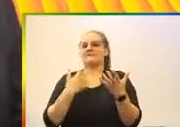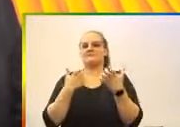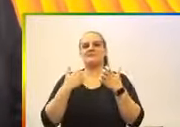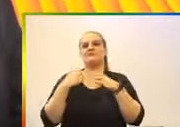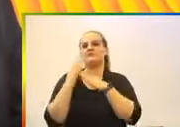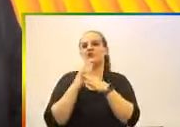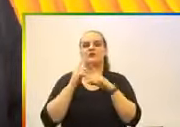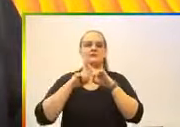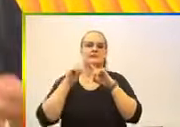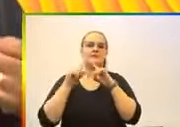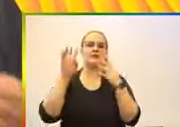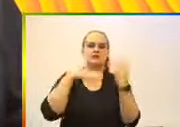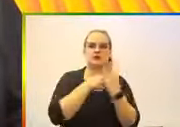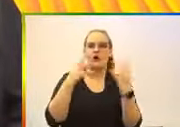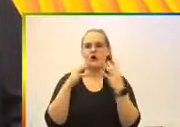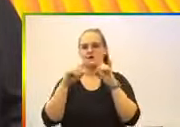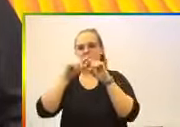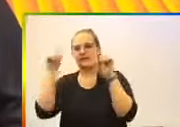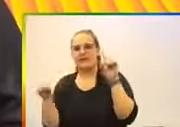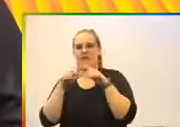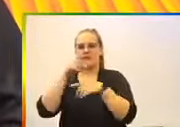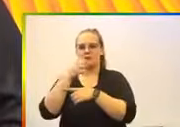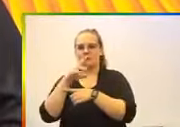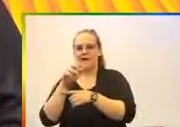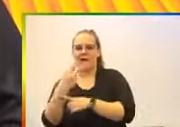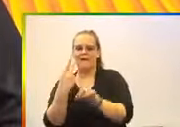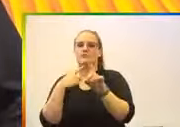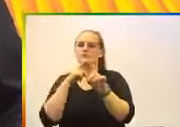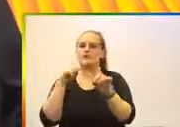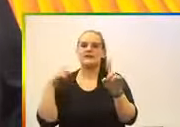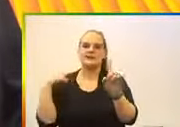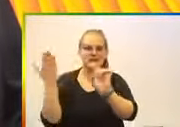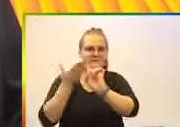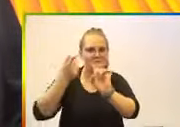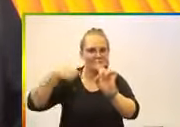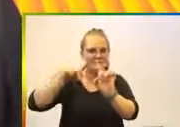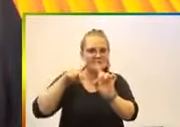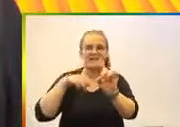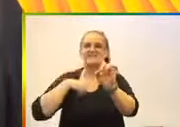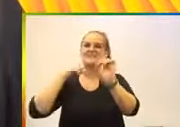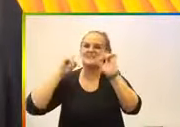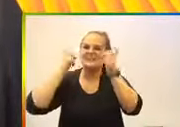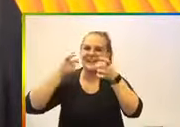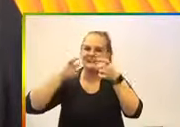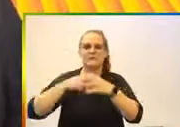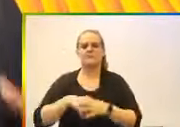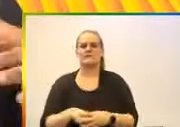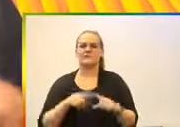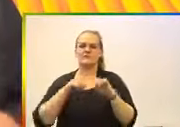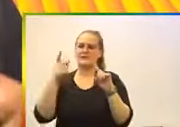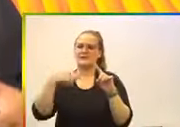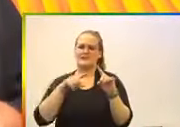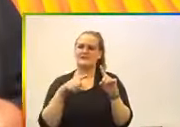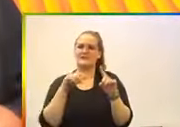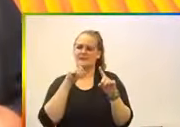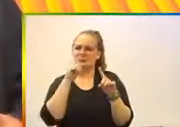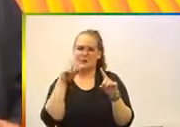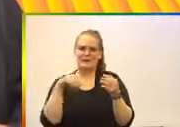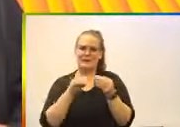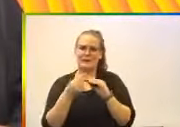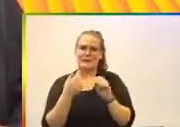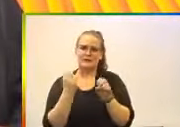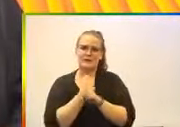and graphs with you to compel you to give. But you don't need any stats. You know Inside Out